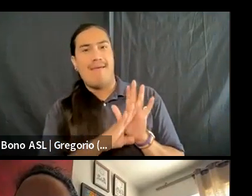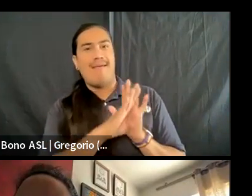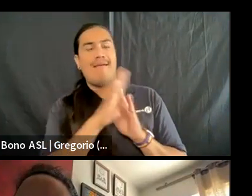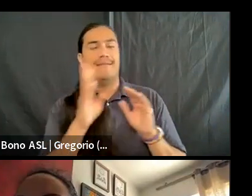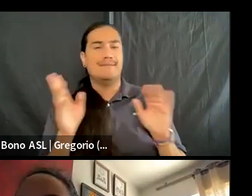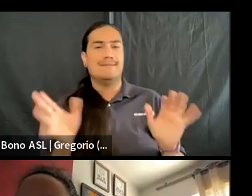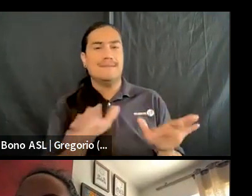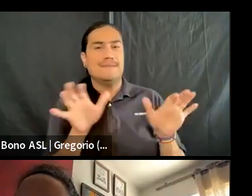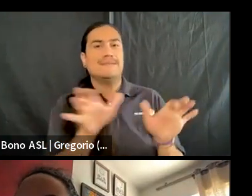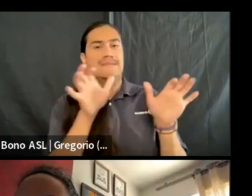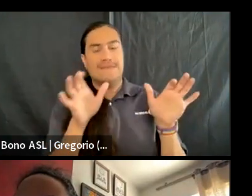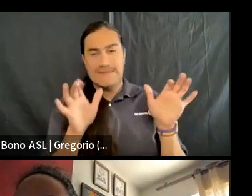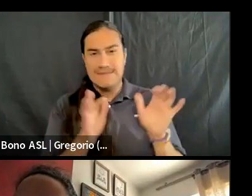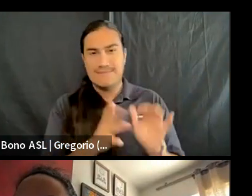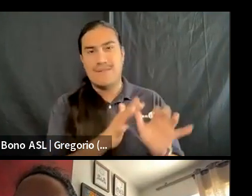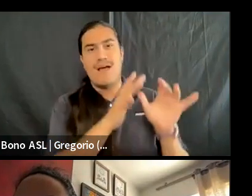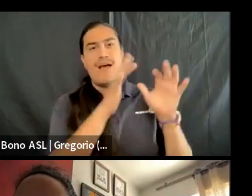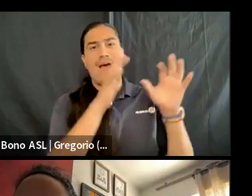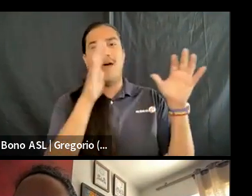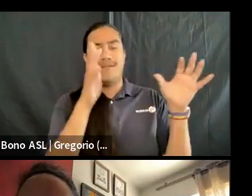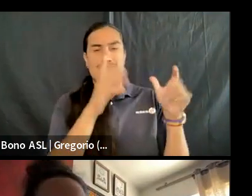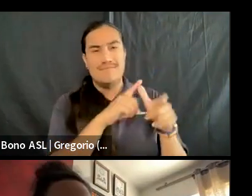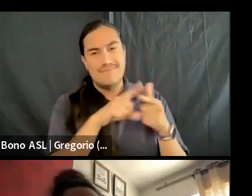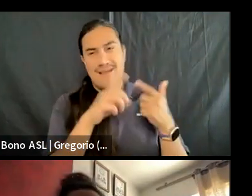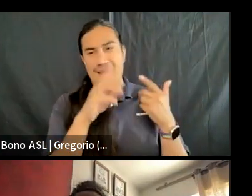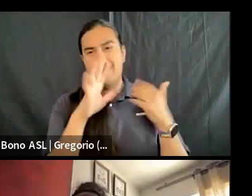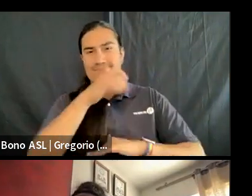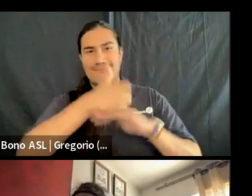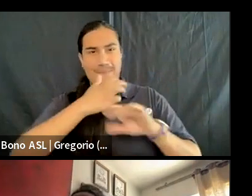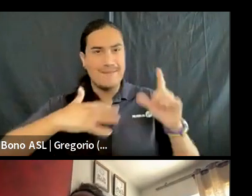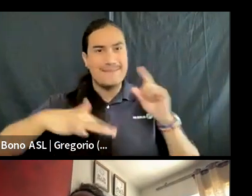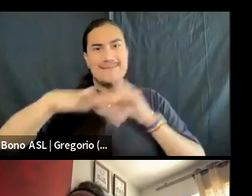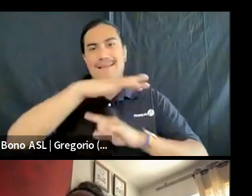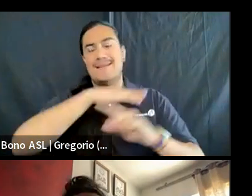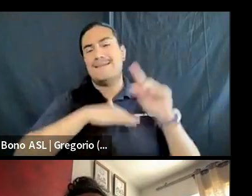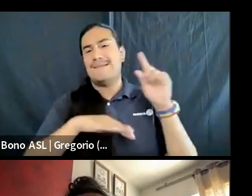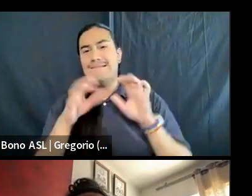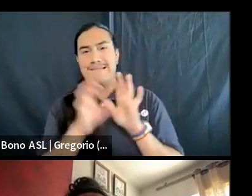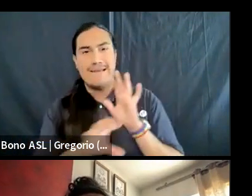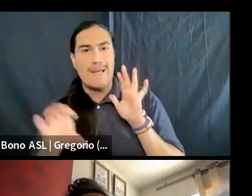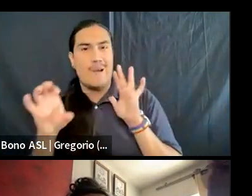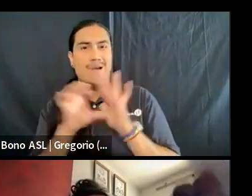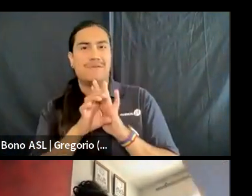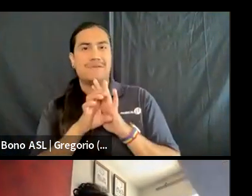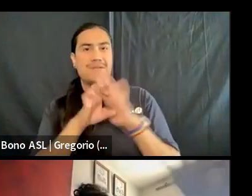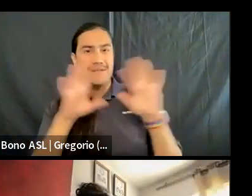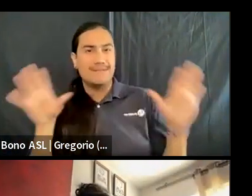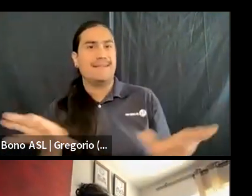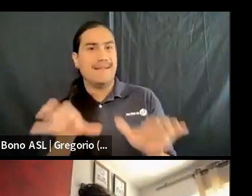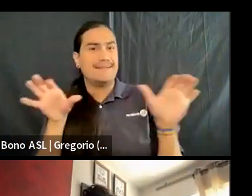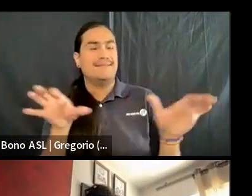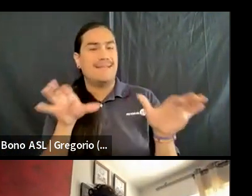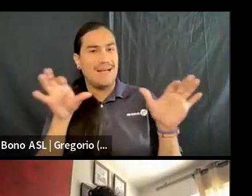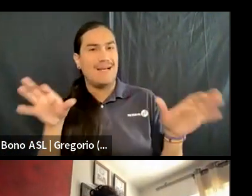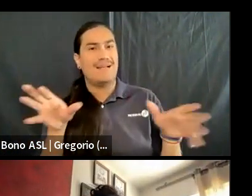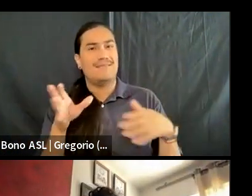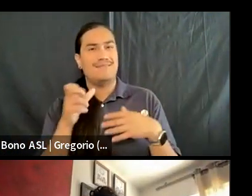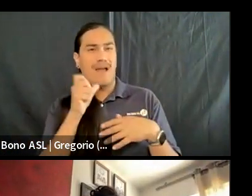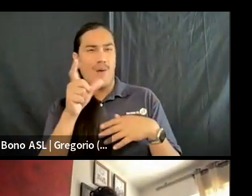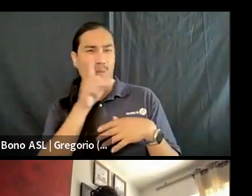direct. It's little lines. It's the setting itself. It's the character. Not saying anything, not saying